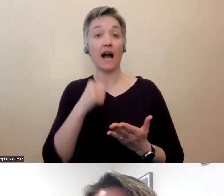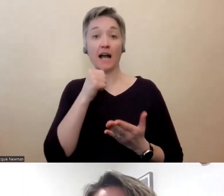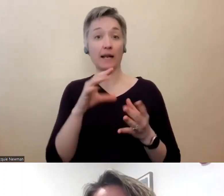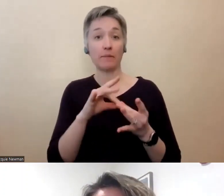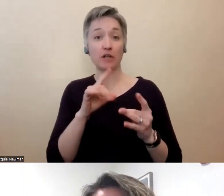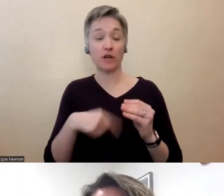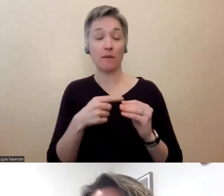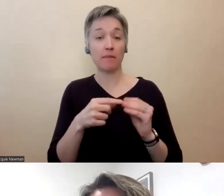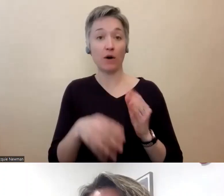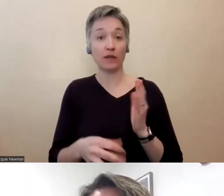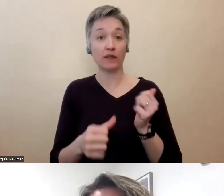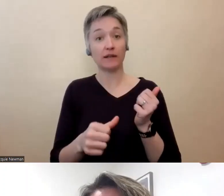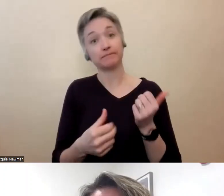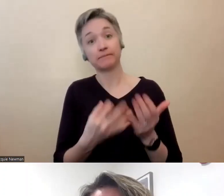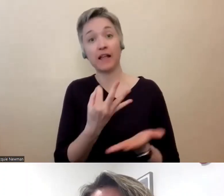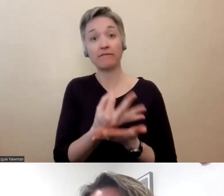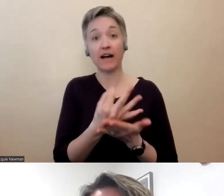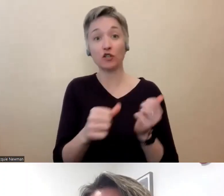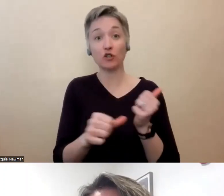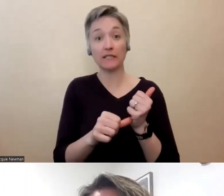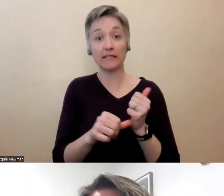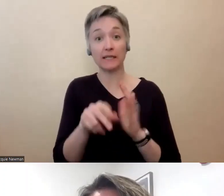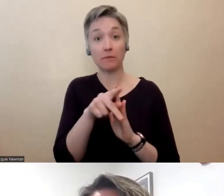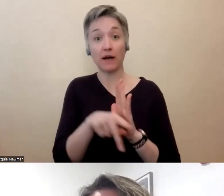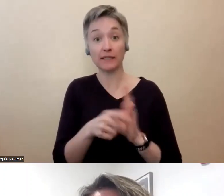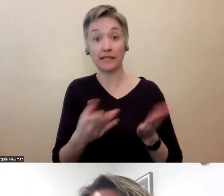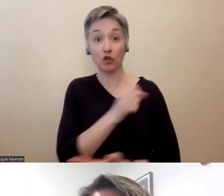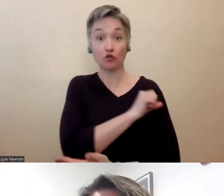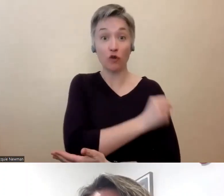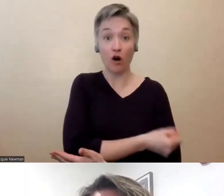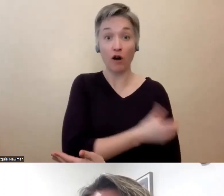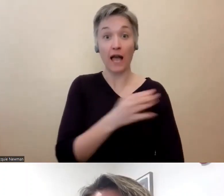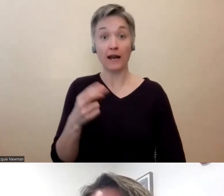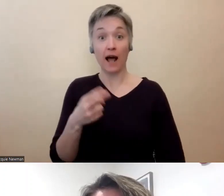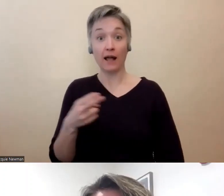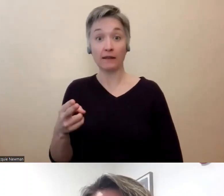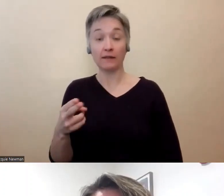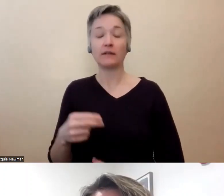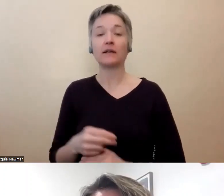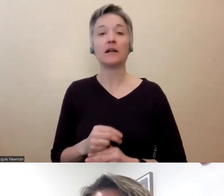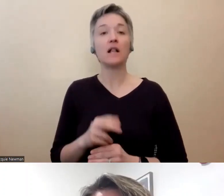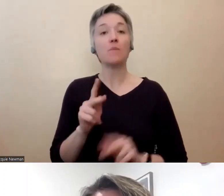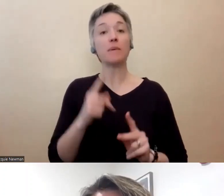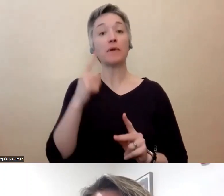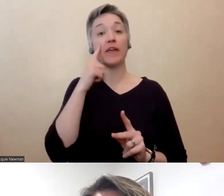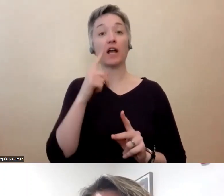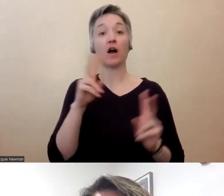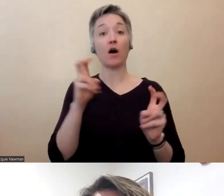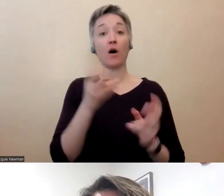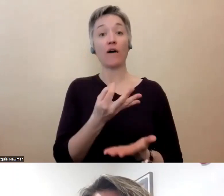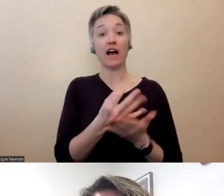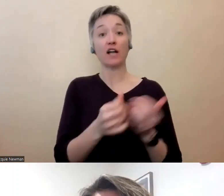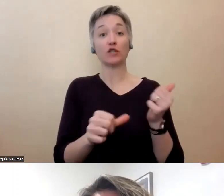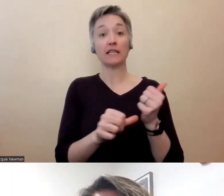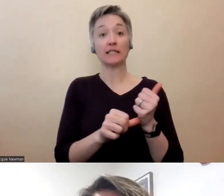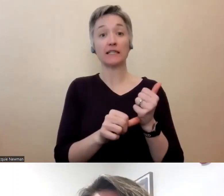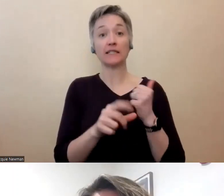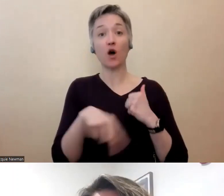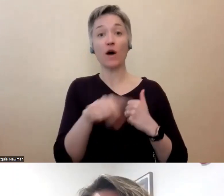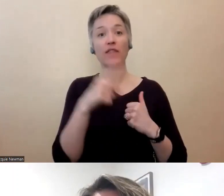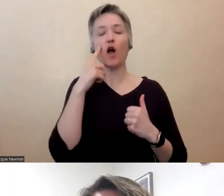assistance policy here at Strong and Highland is that people think financial assistance and they think, well, it's only for self-pay